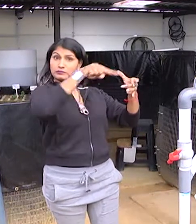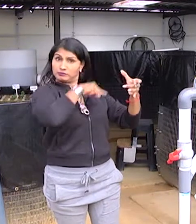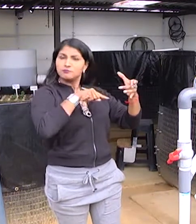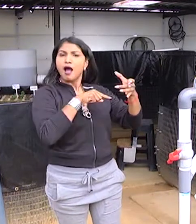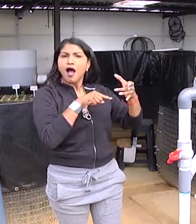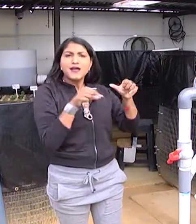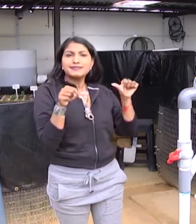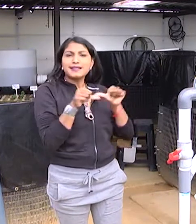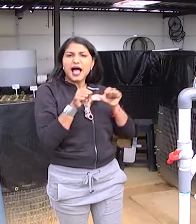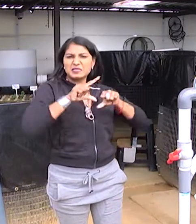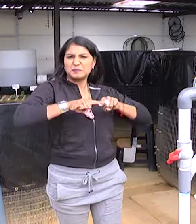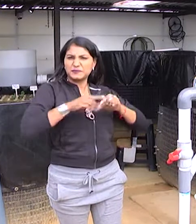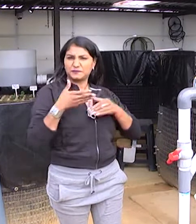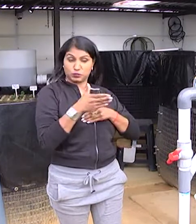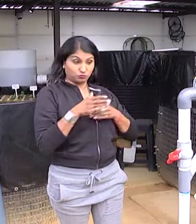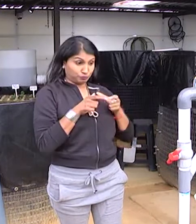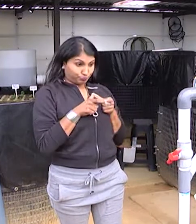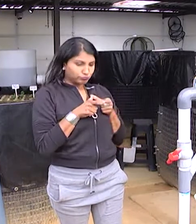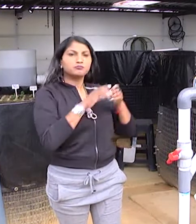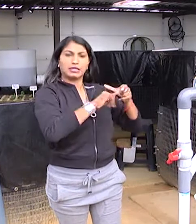The fish are sorted by sides.